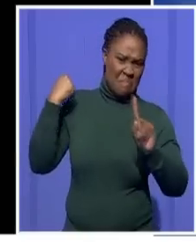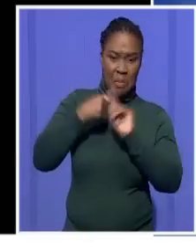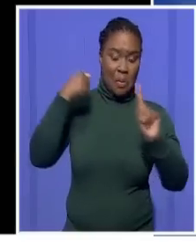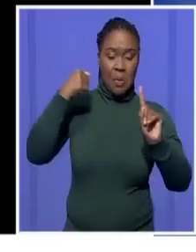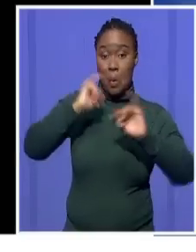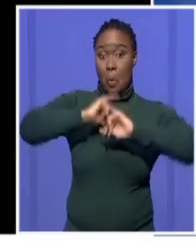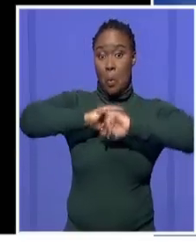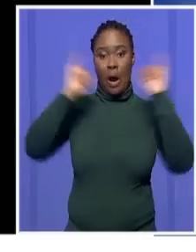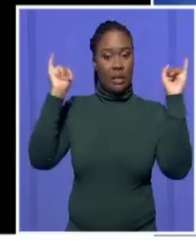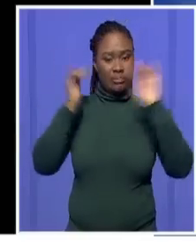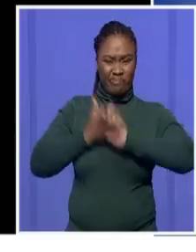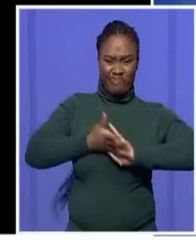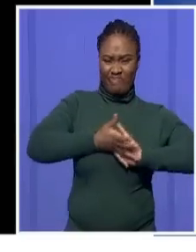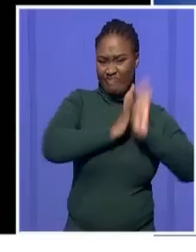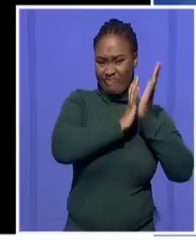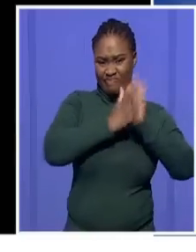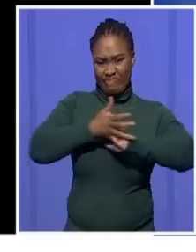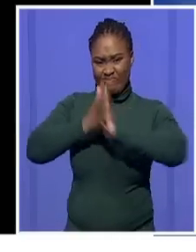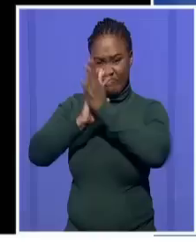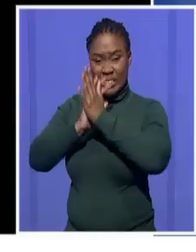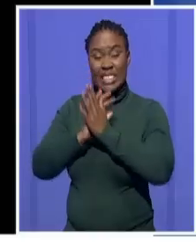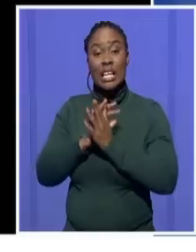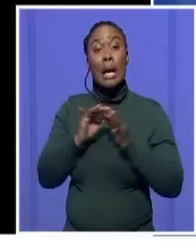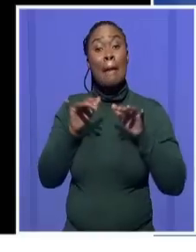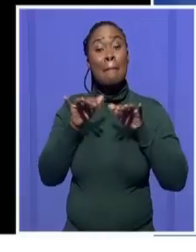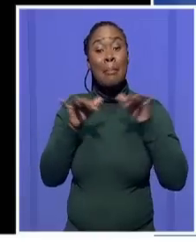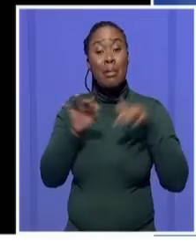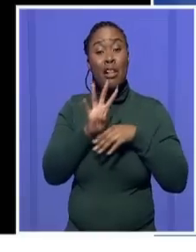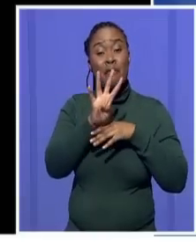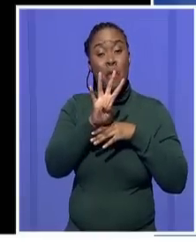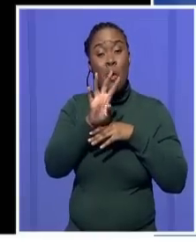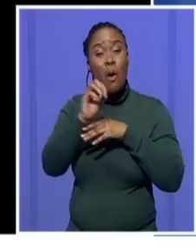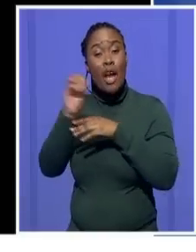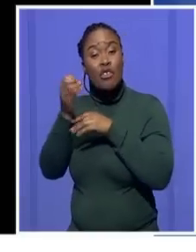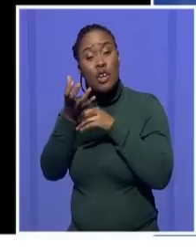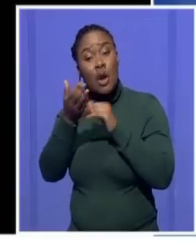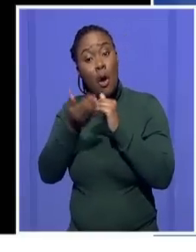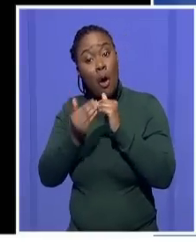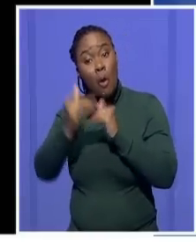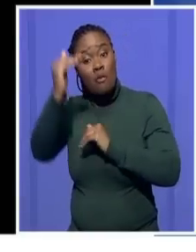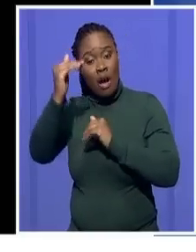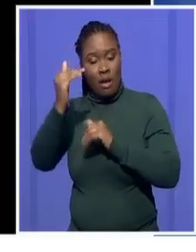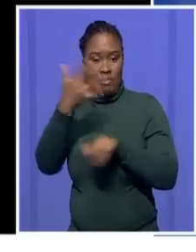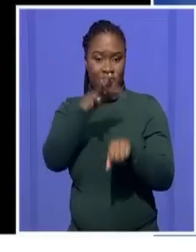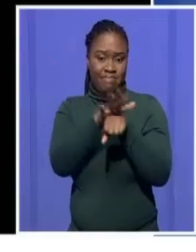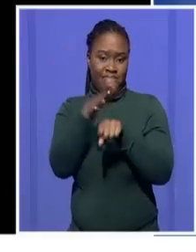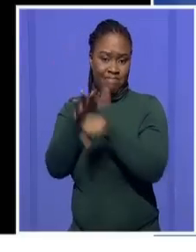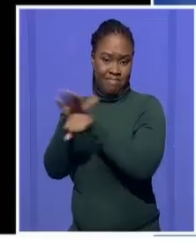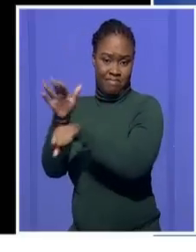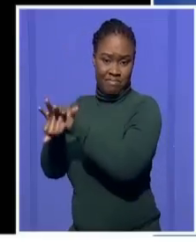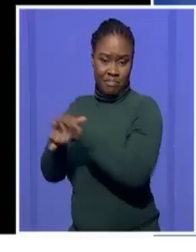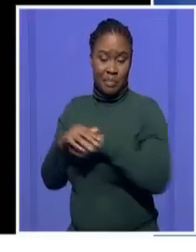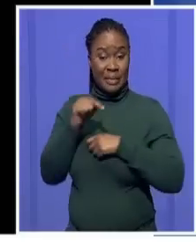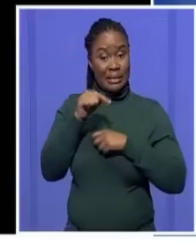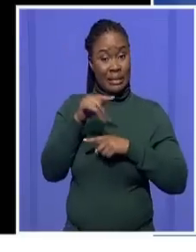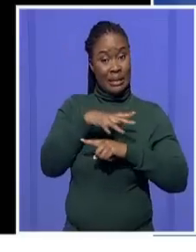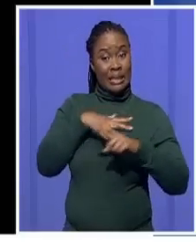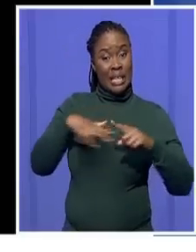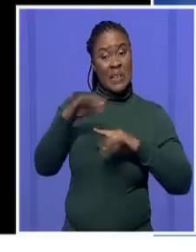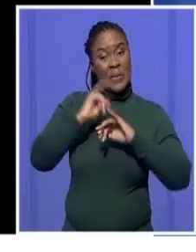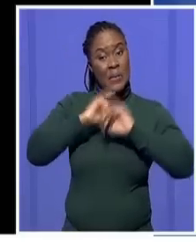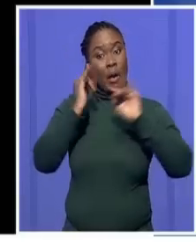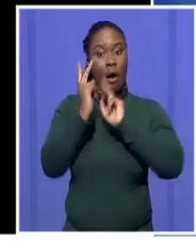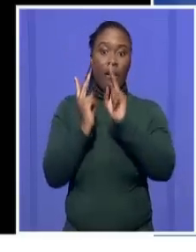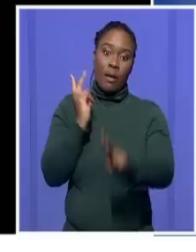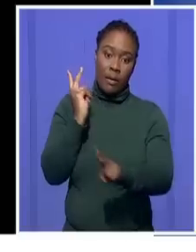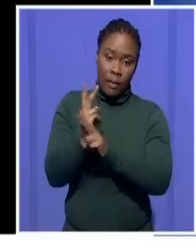during those floods that took over 400 people across the province. And currently, Umdloti, almost the recovery efforts